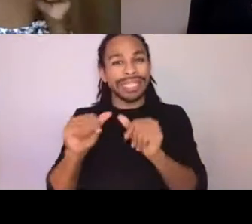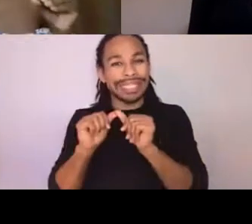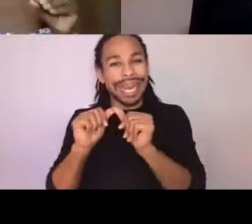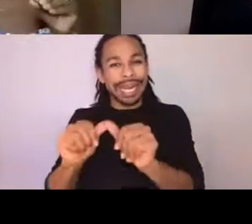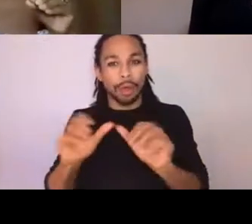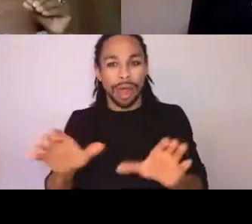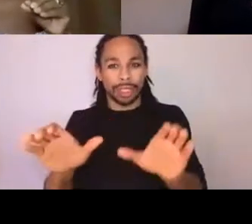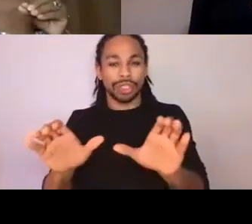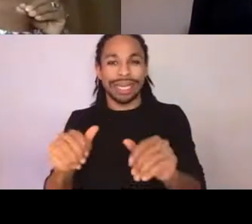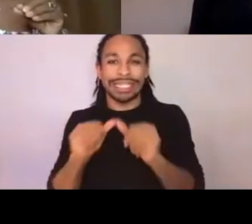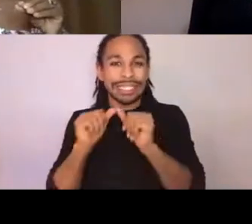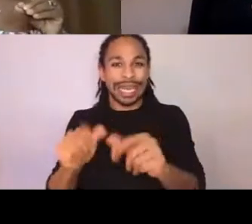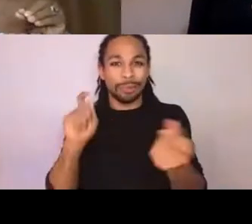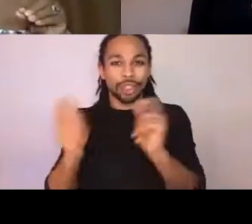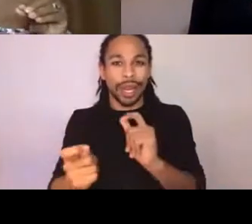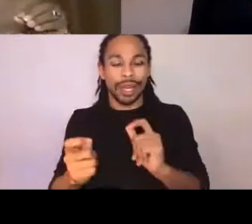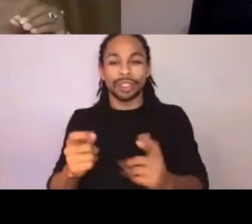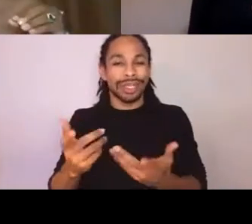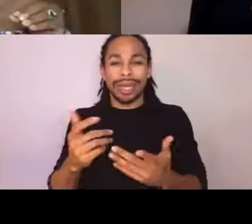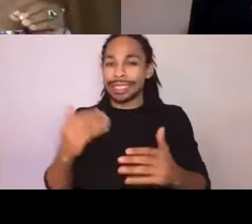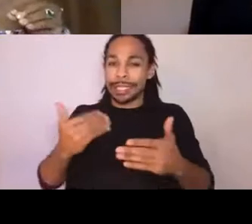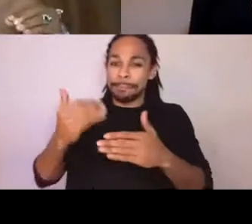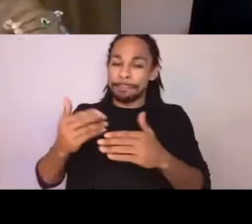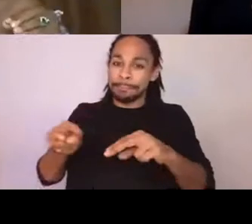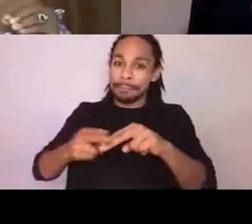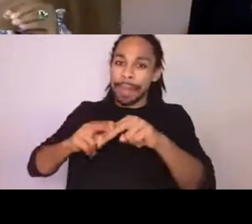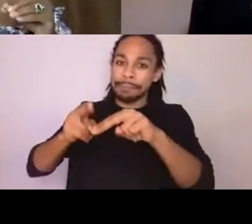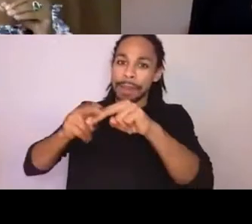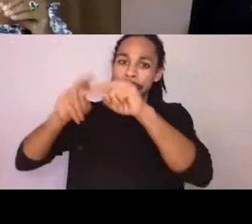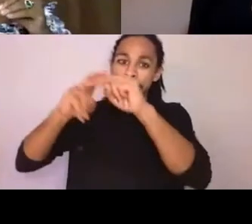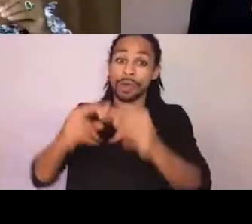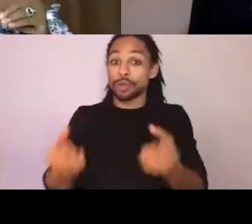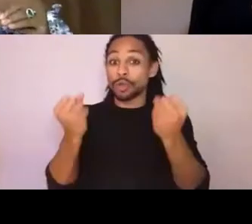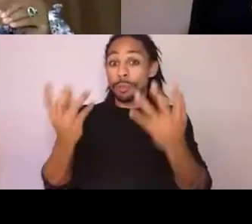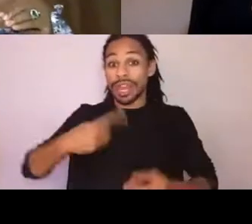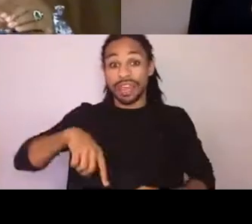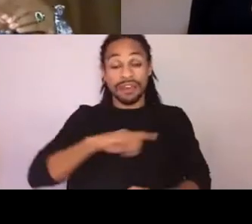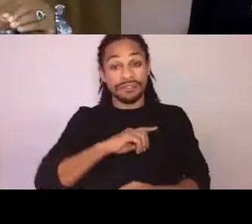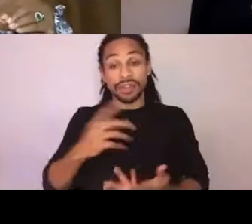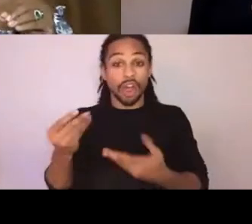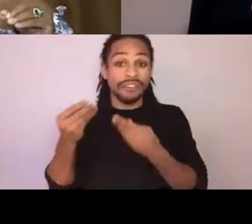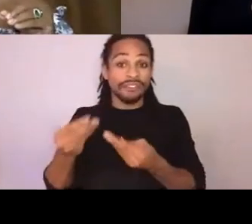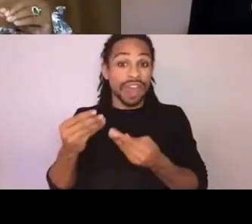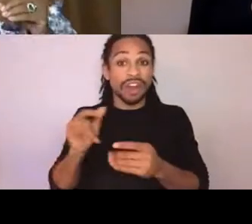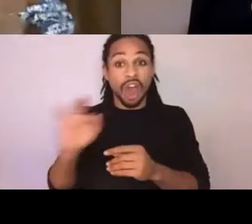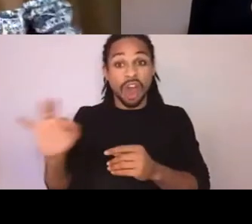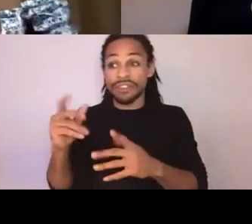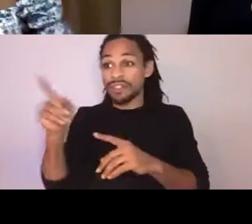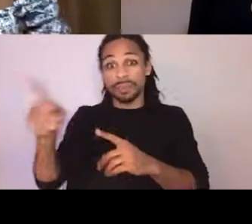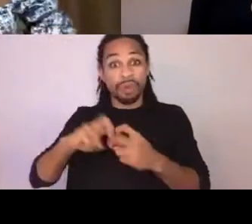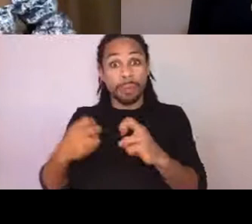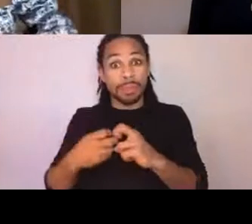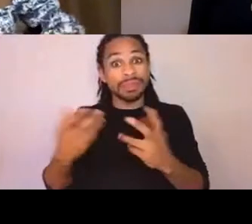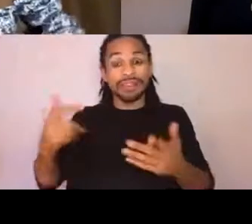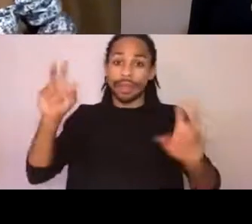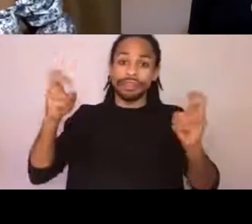so many of us are fed off of the crumbs of, you know, this other table, and we call